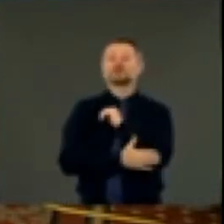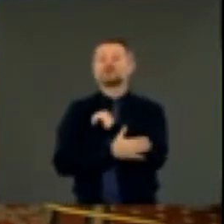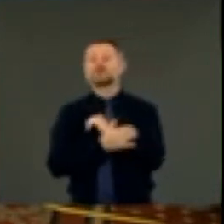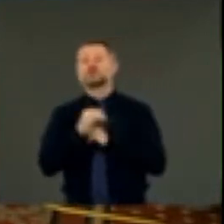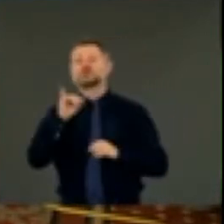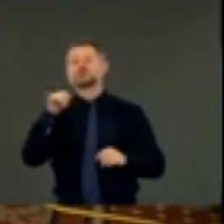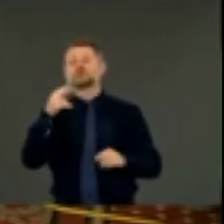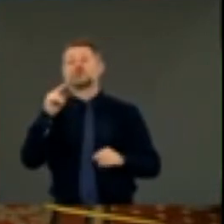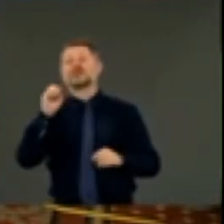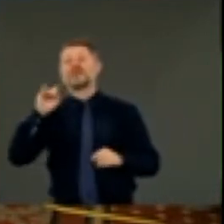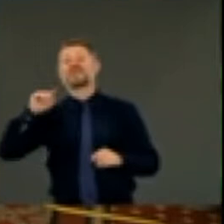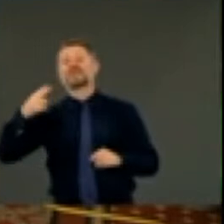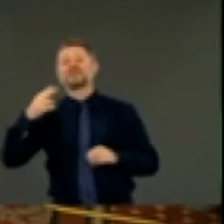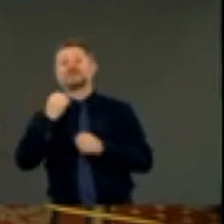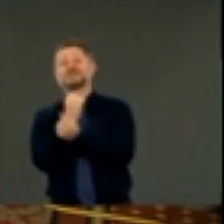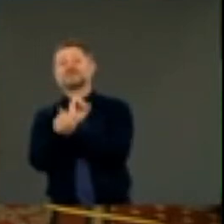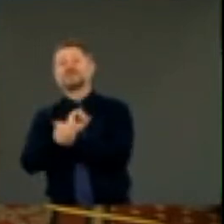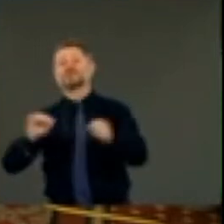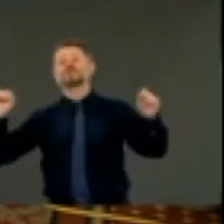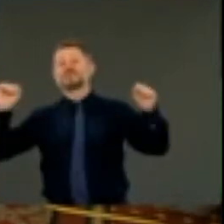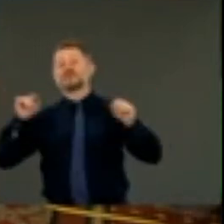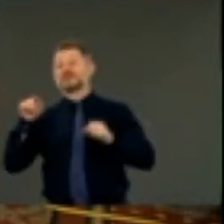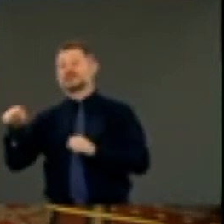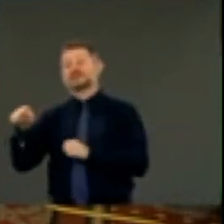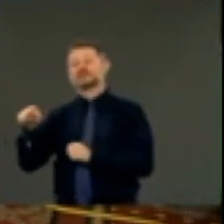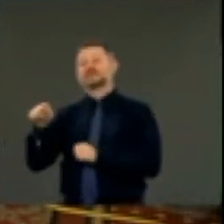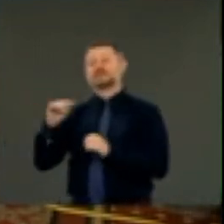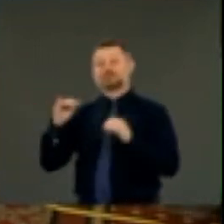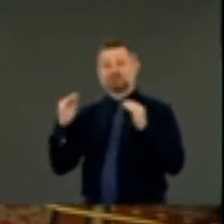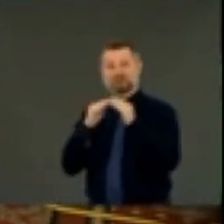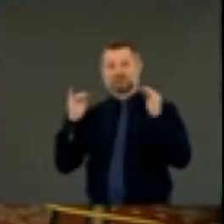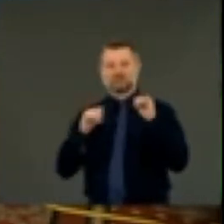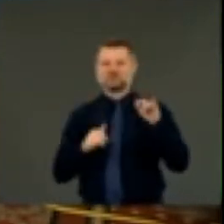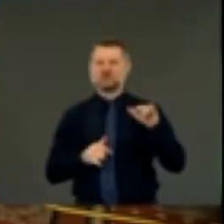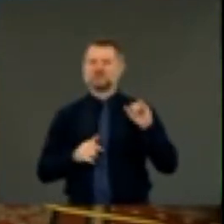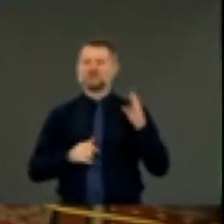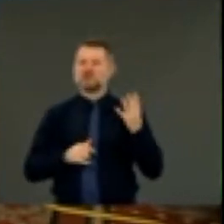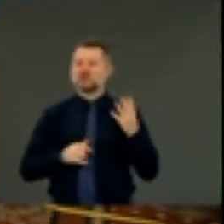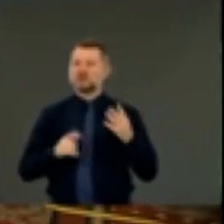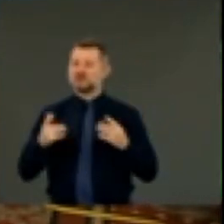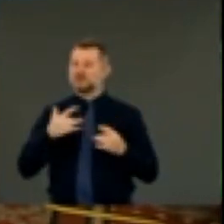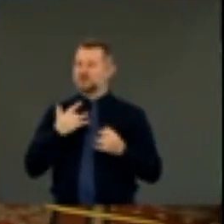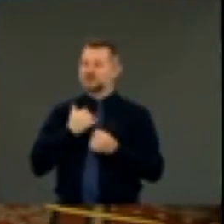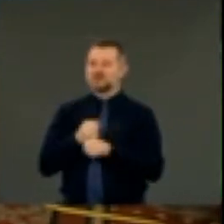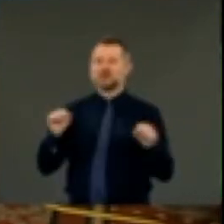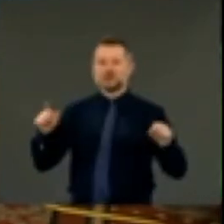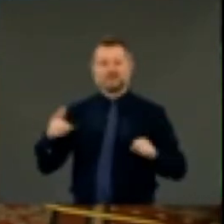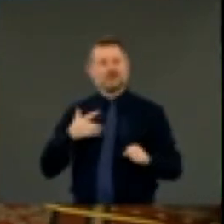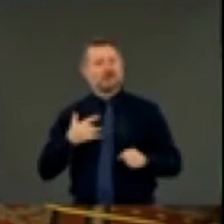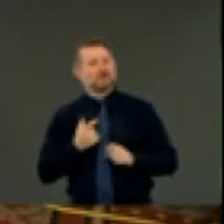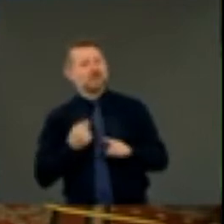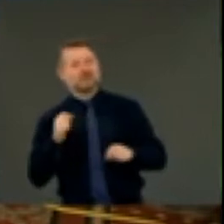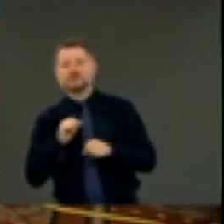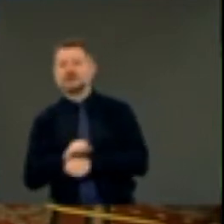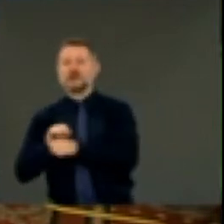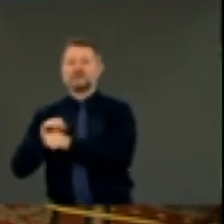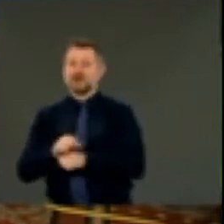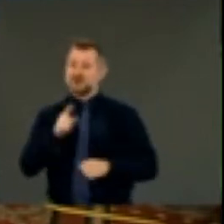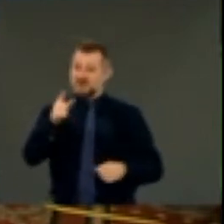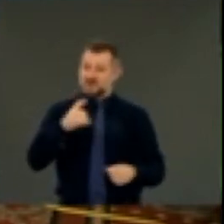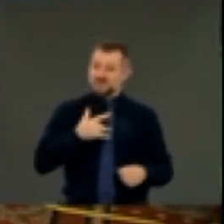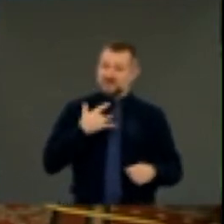far as emancipation goes, because obviously freedom is the topic of discussion. So would you say that up to this point,